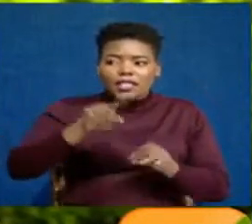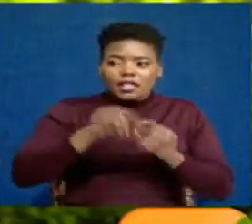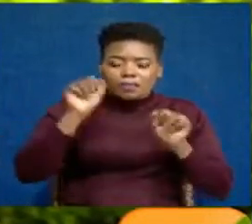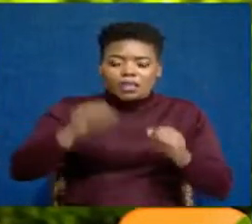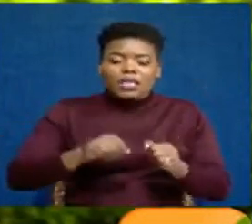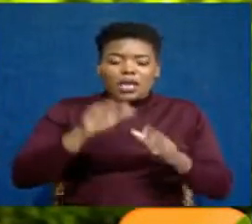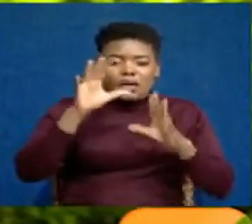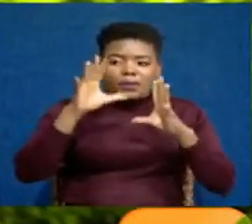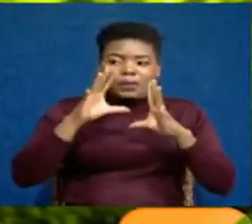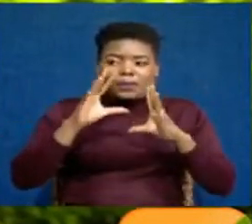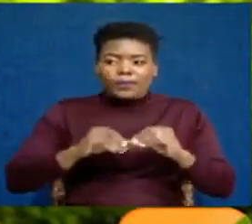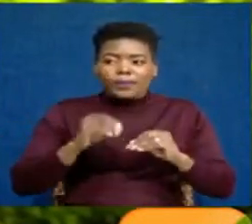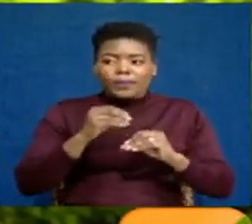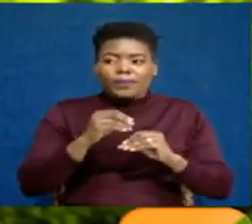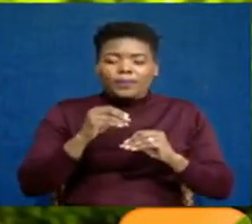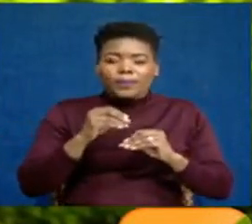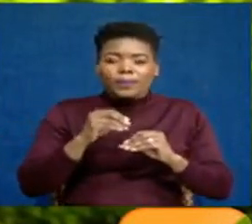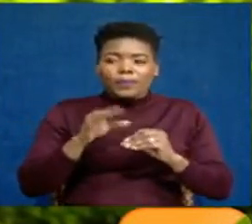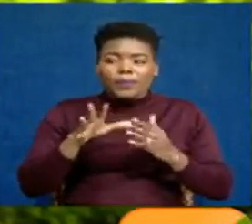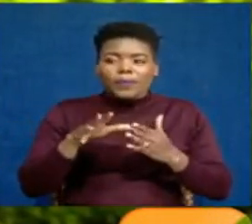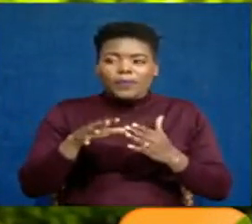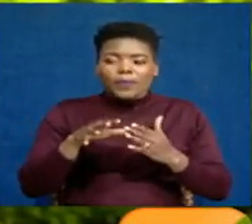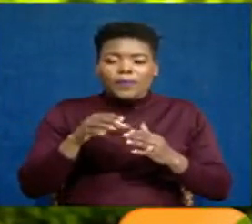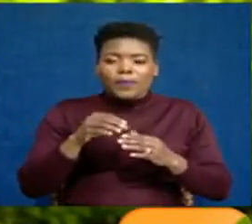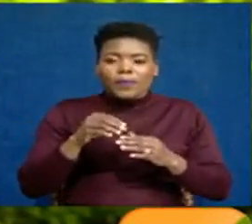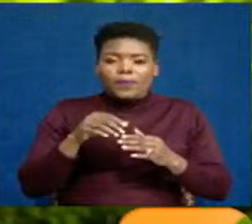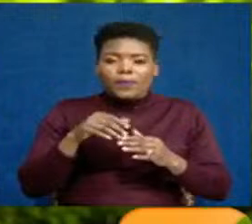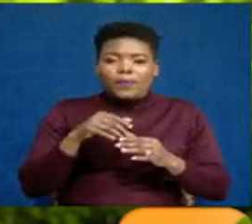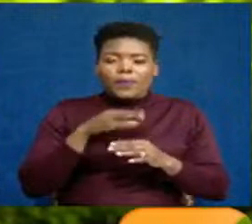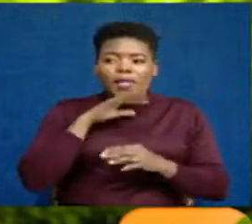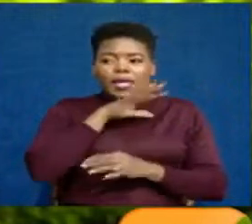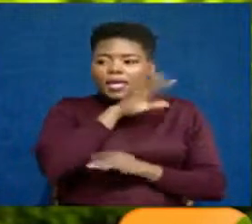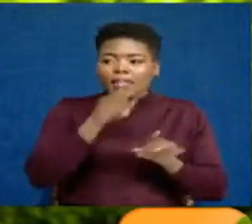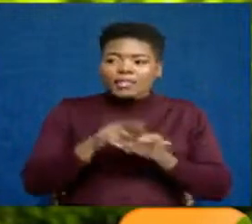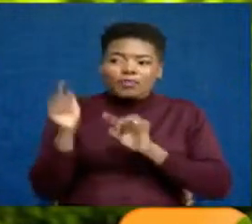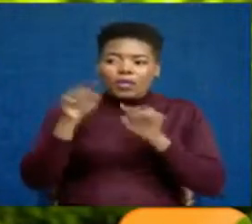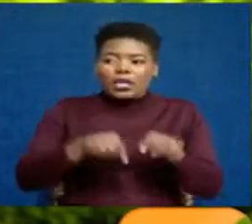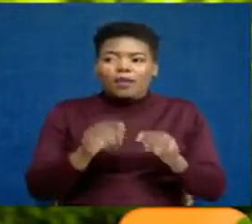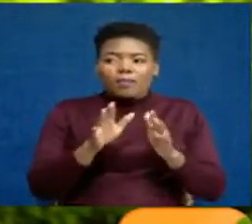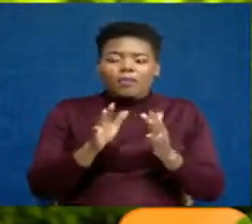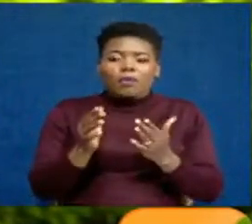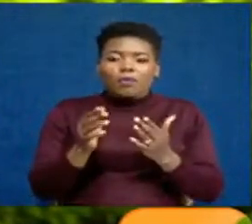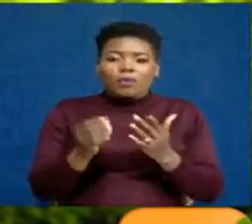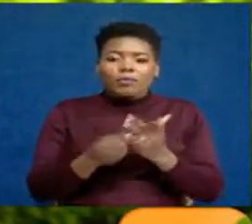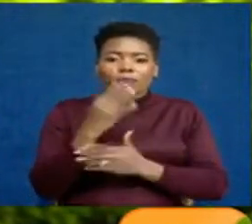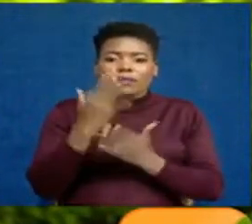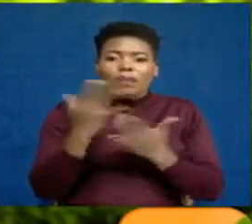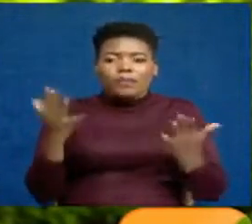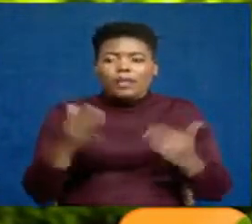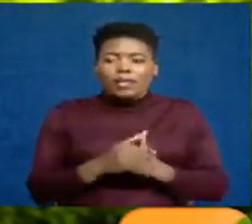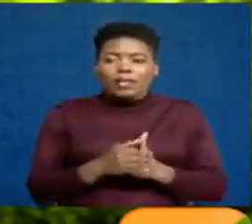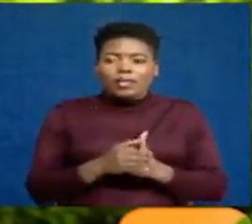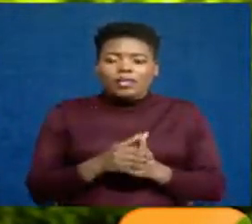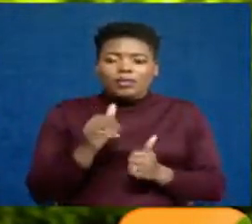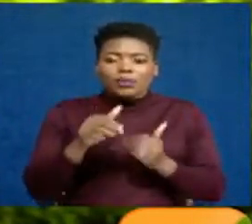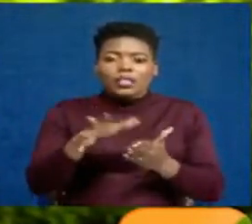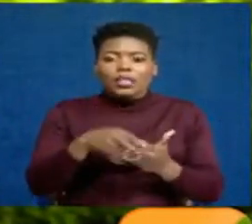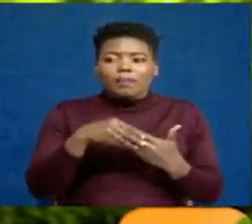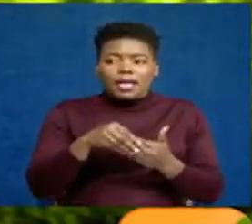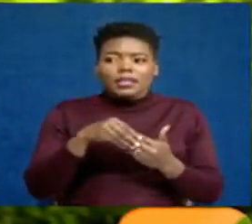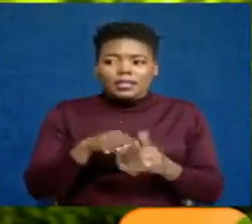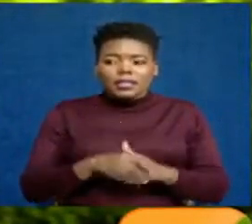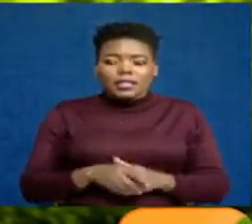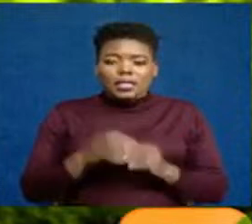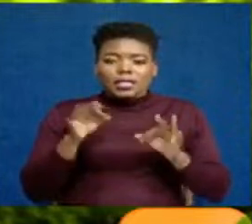waste. So organic waste. So now here we came also with something extra, which is the plastic waste. If it